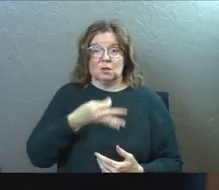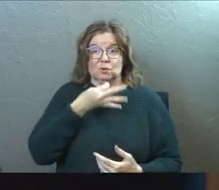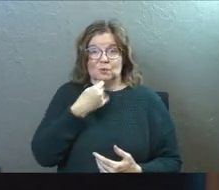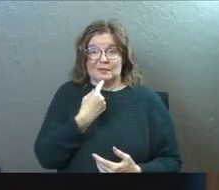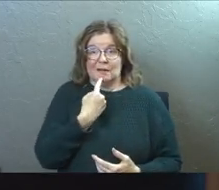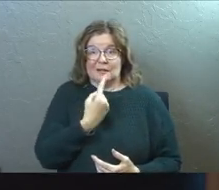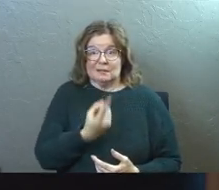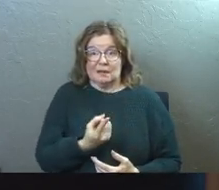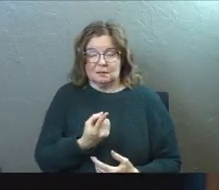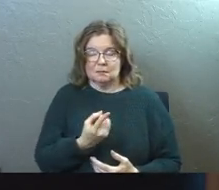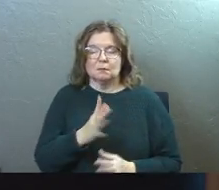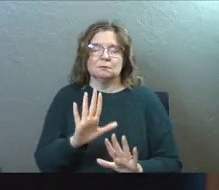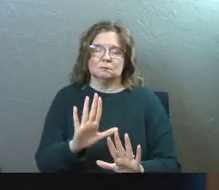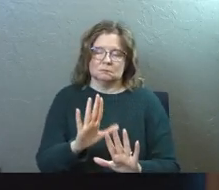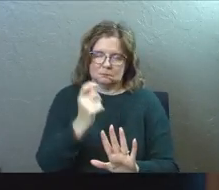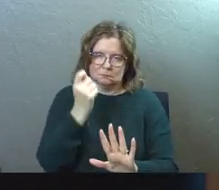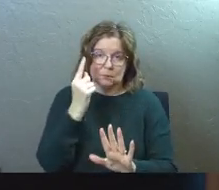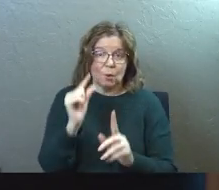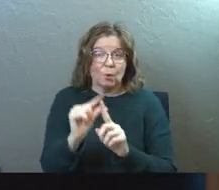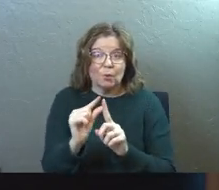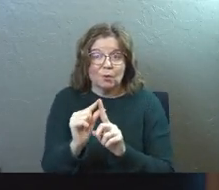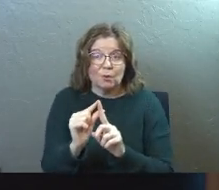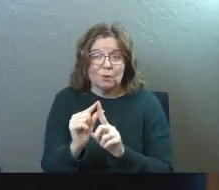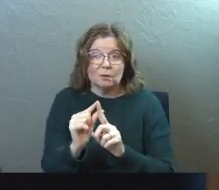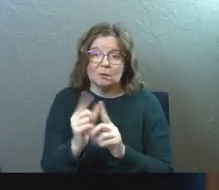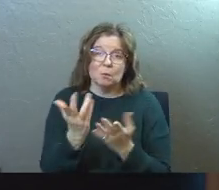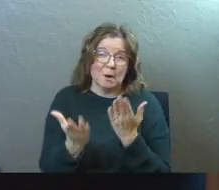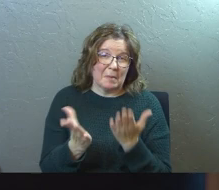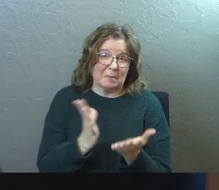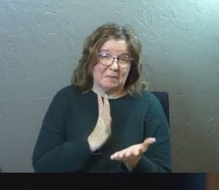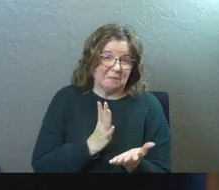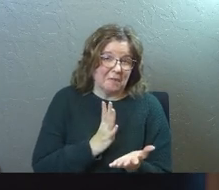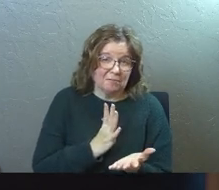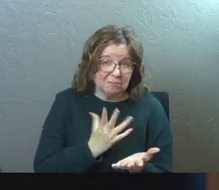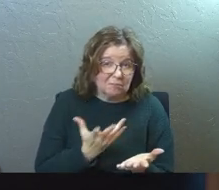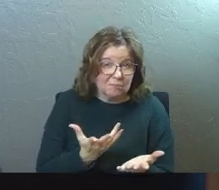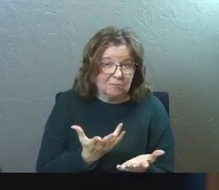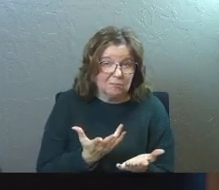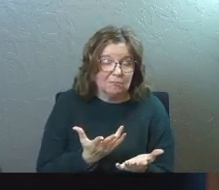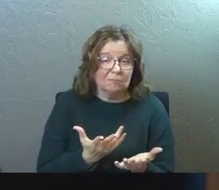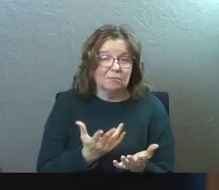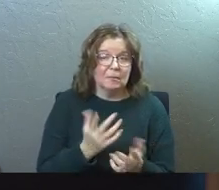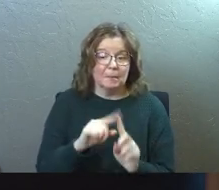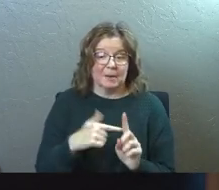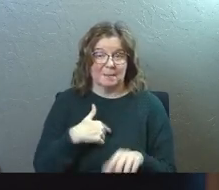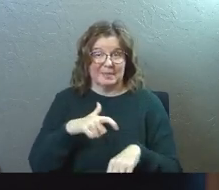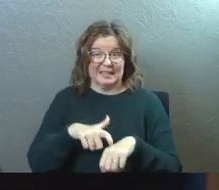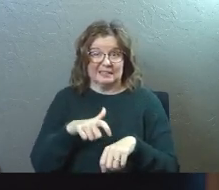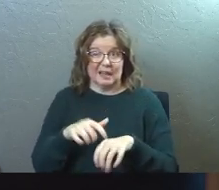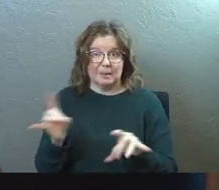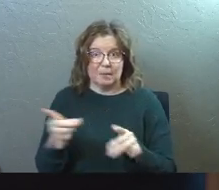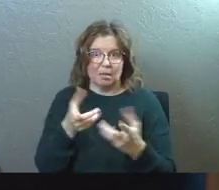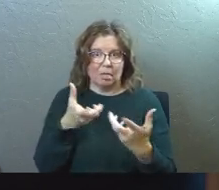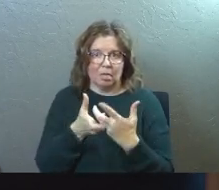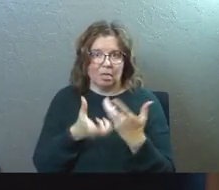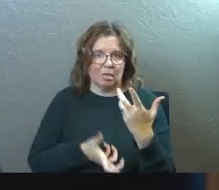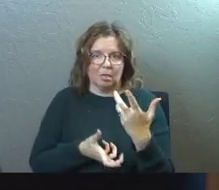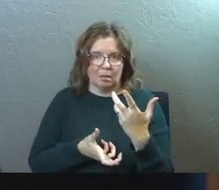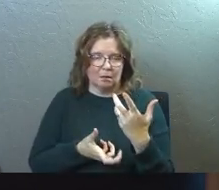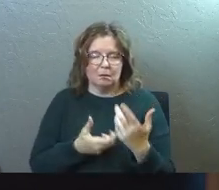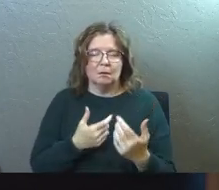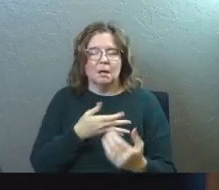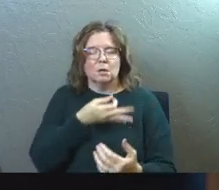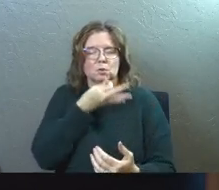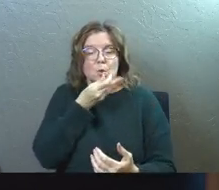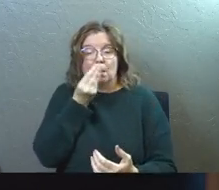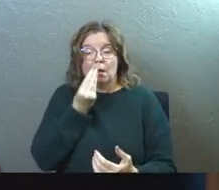as I said it, and here's the thing, the words were probably right, but my timing was terrible. And